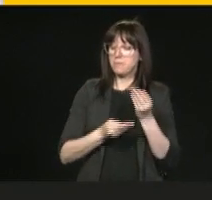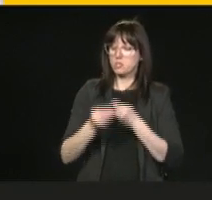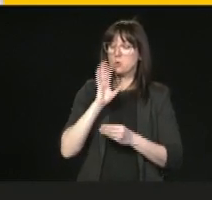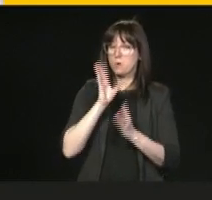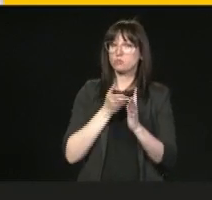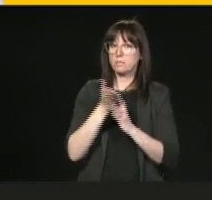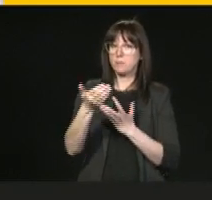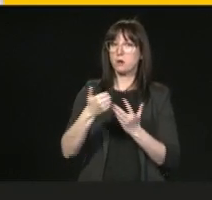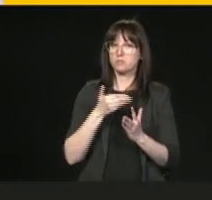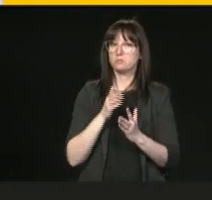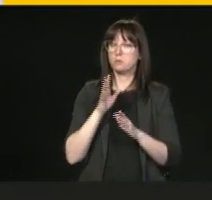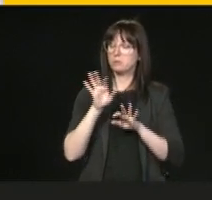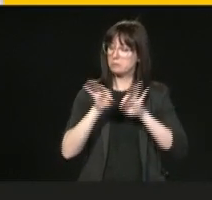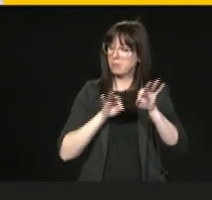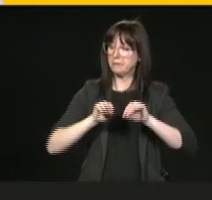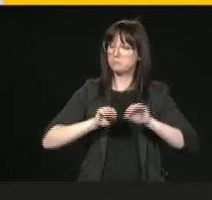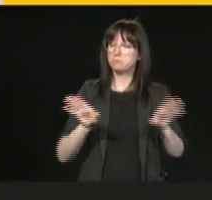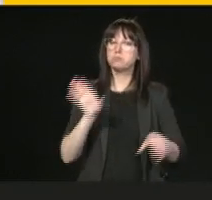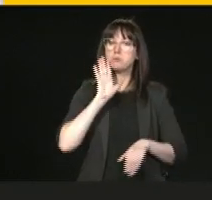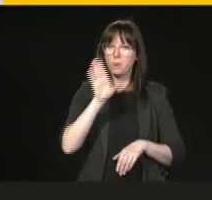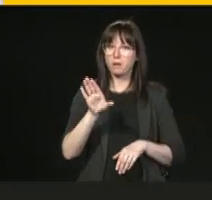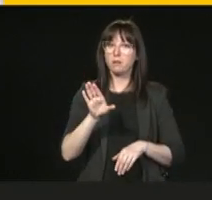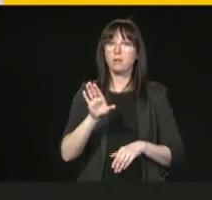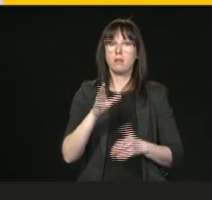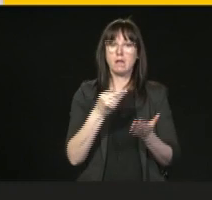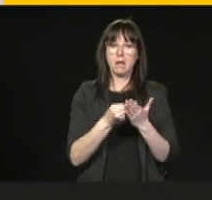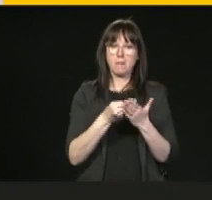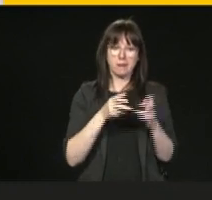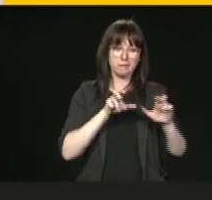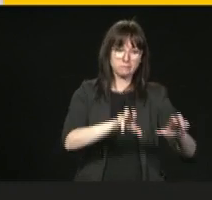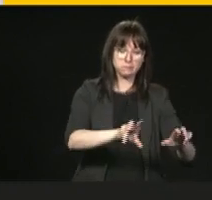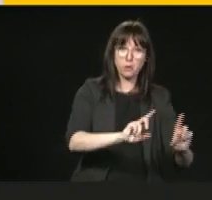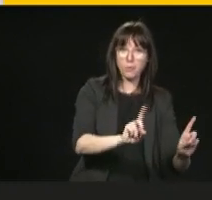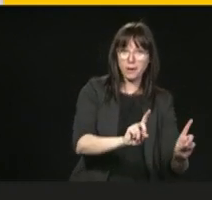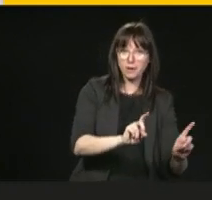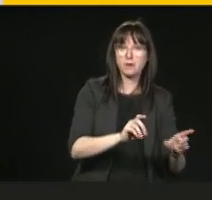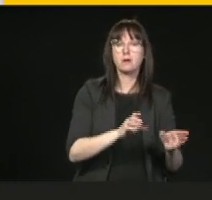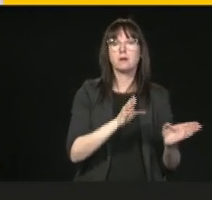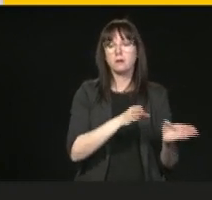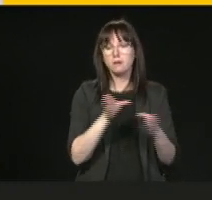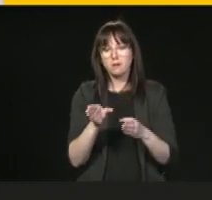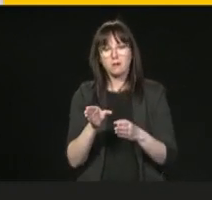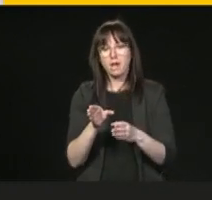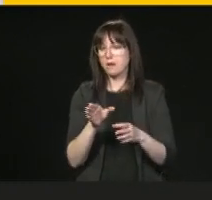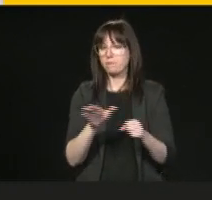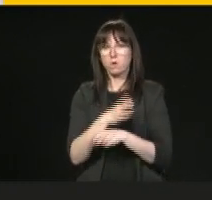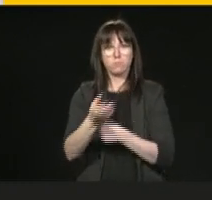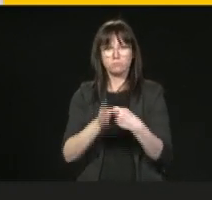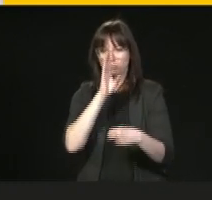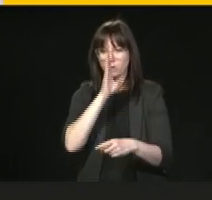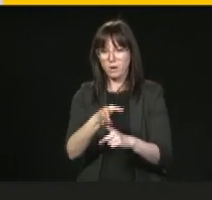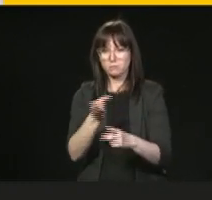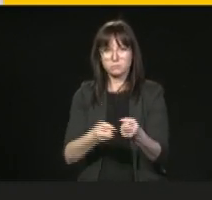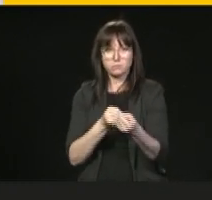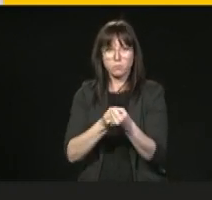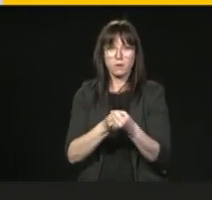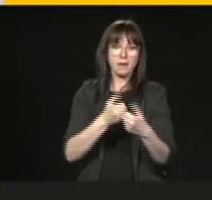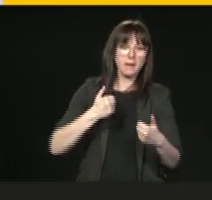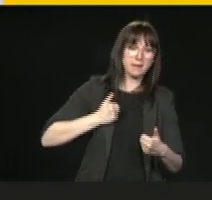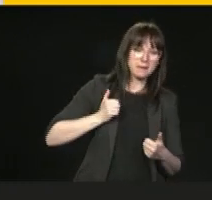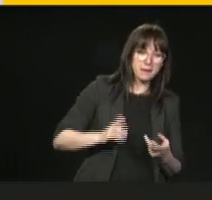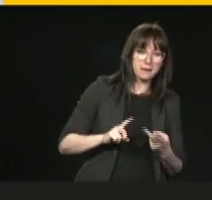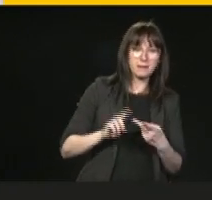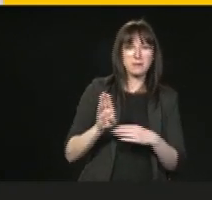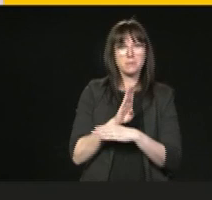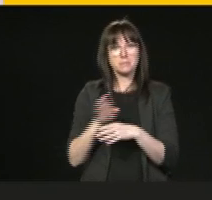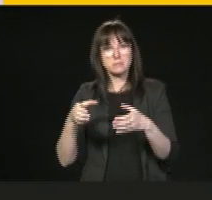forward. We are currently investing and giving aid directly to Canadians and small